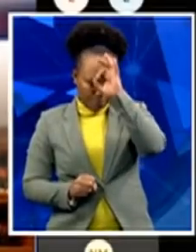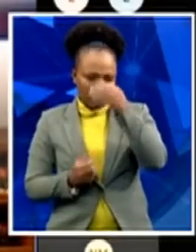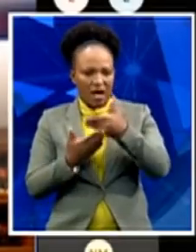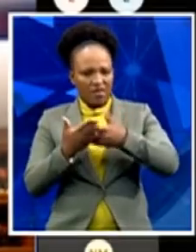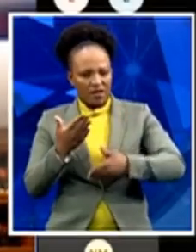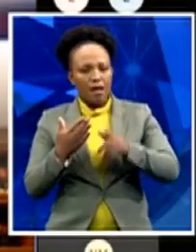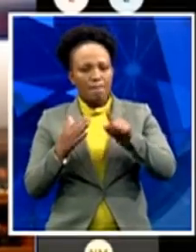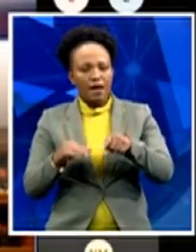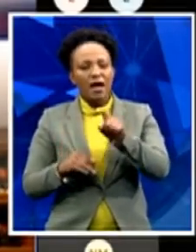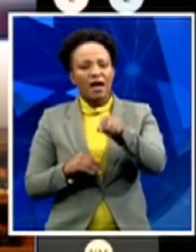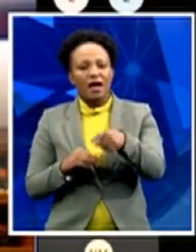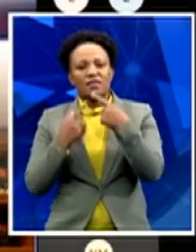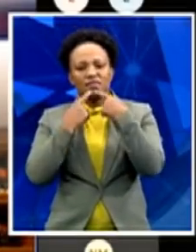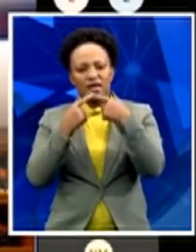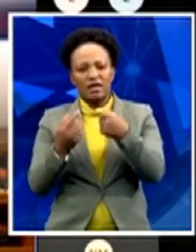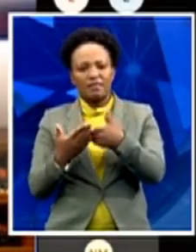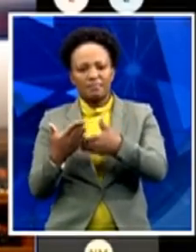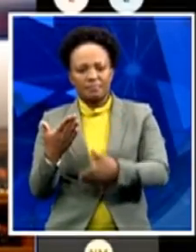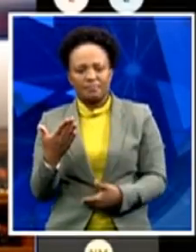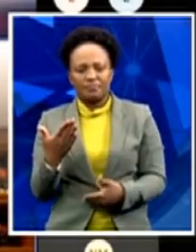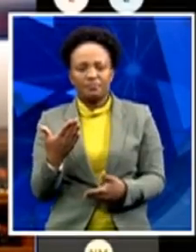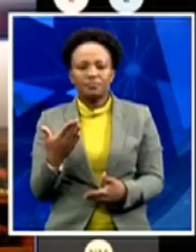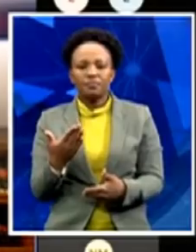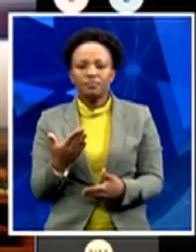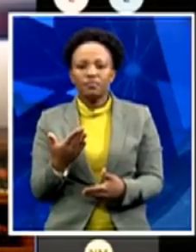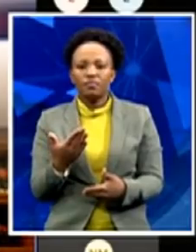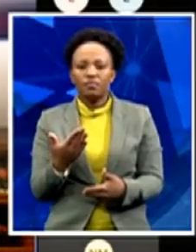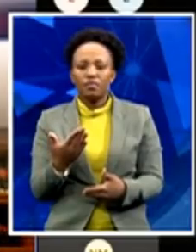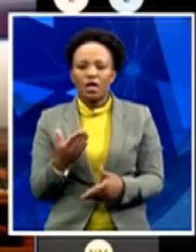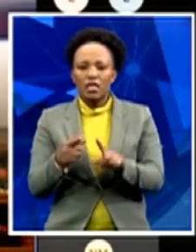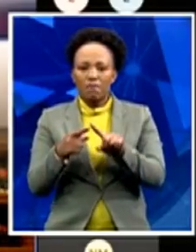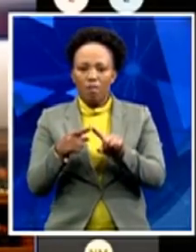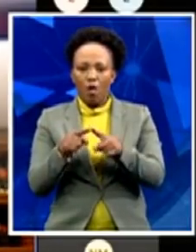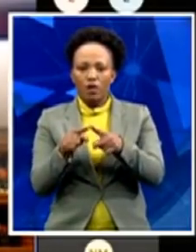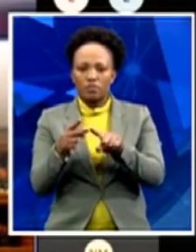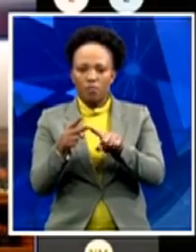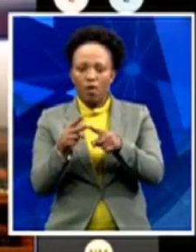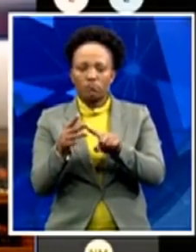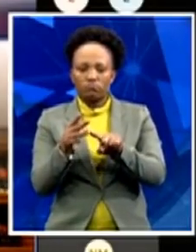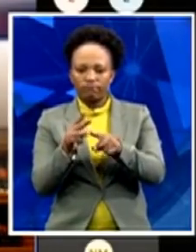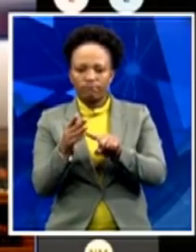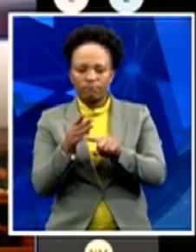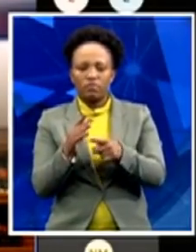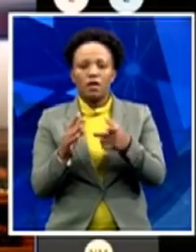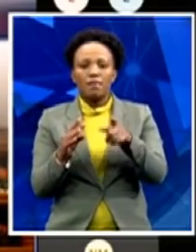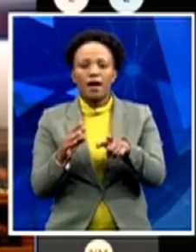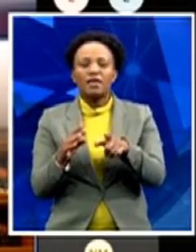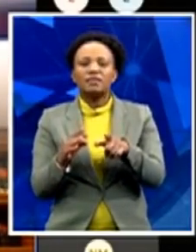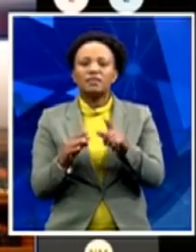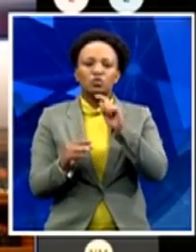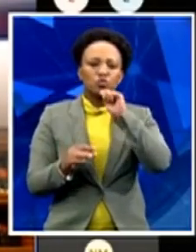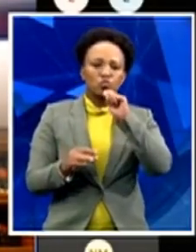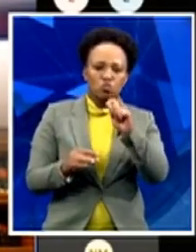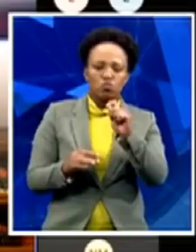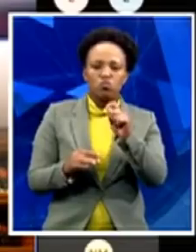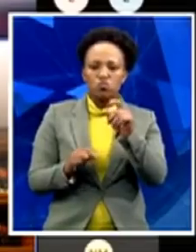the facts to which the affidavit is deposed to are true and correct. Does that mean that a